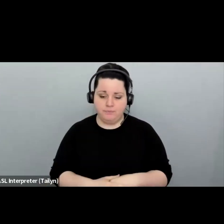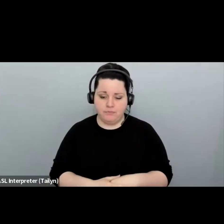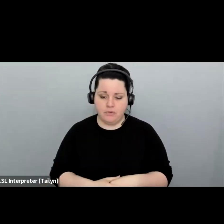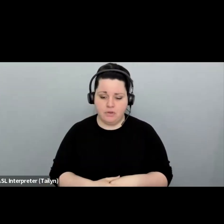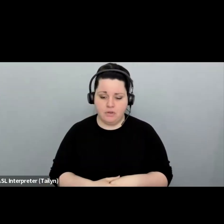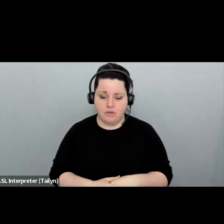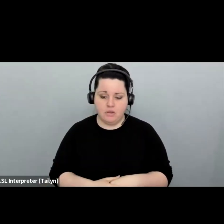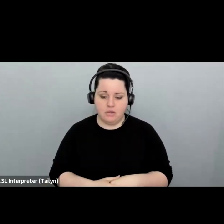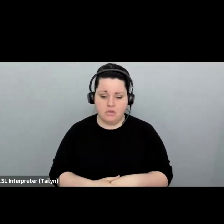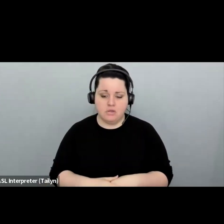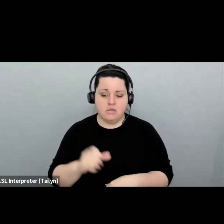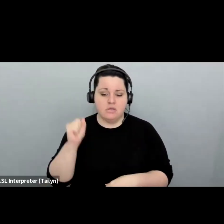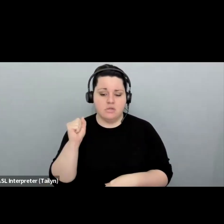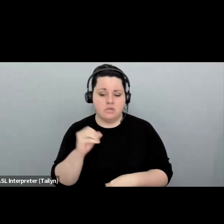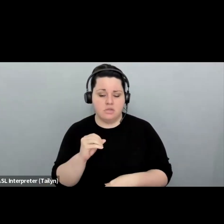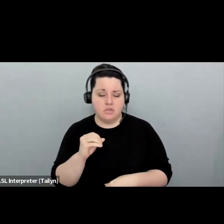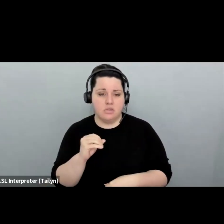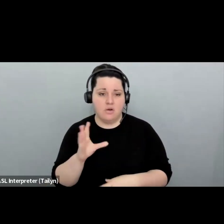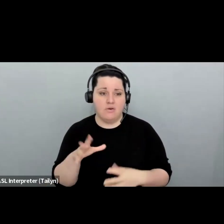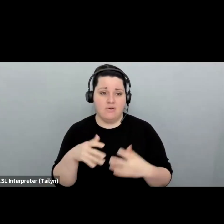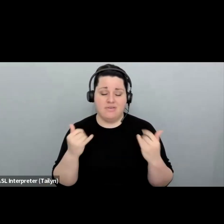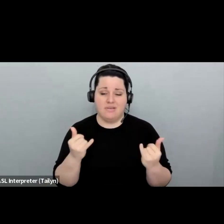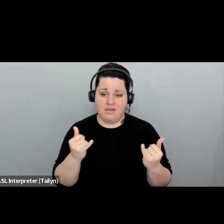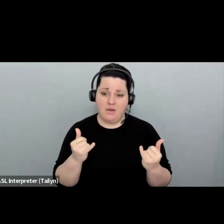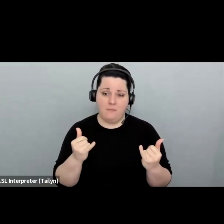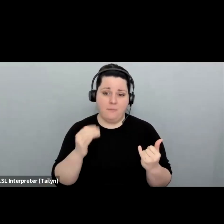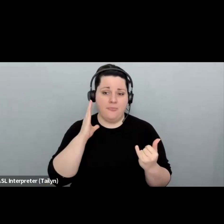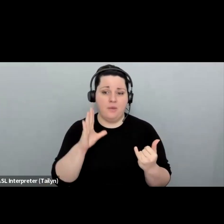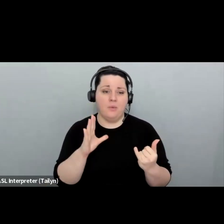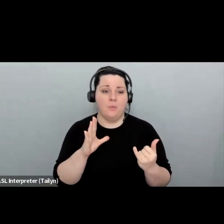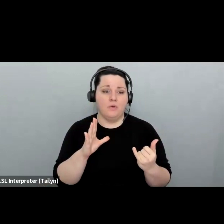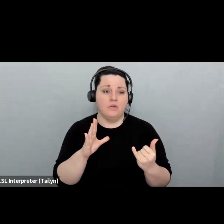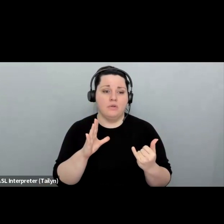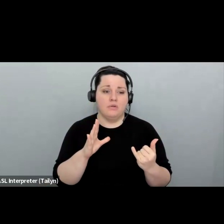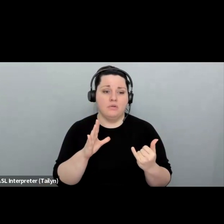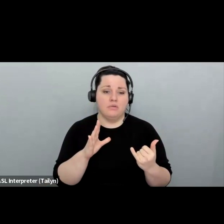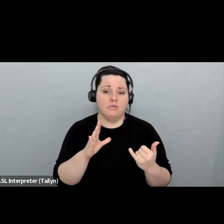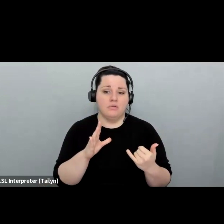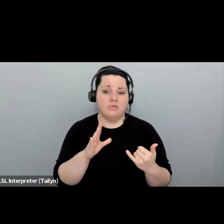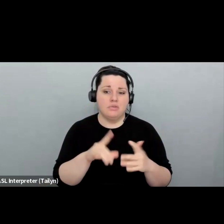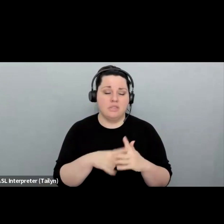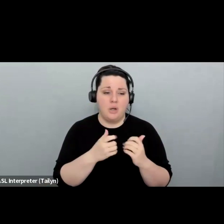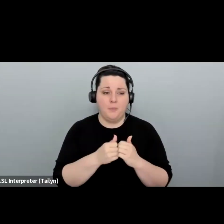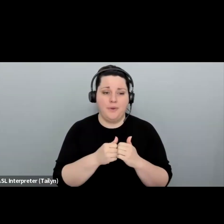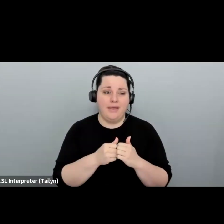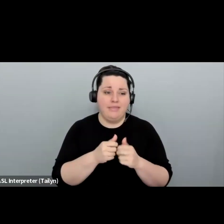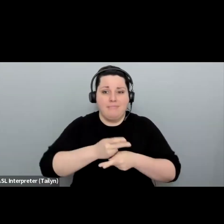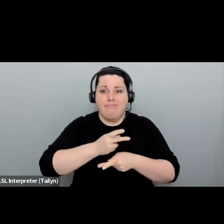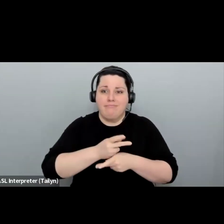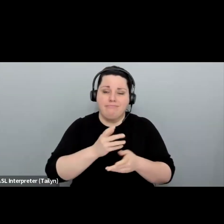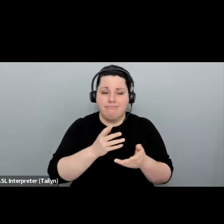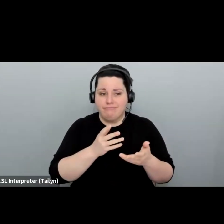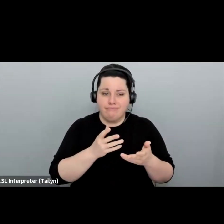So with that, we're going to dive into the housekeeping piece of today. We're